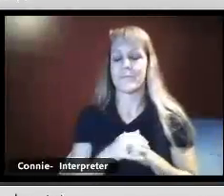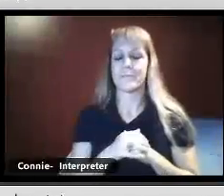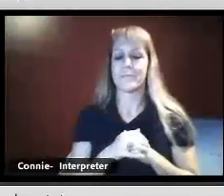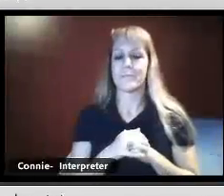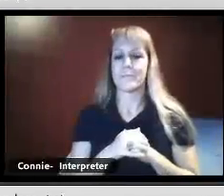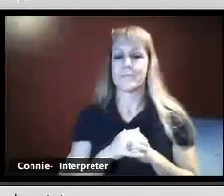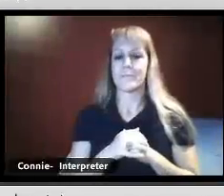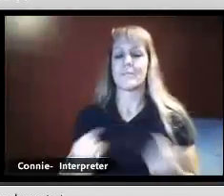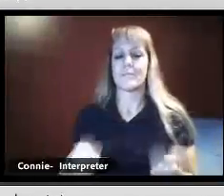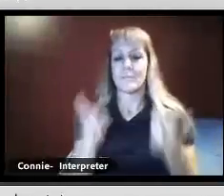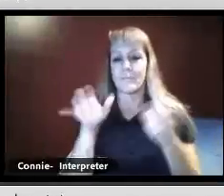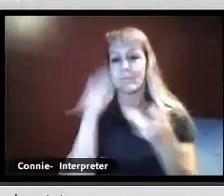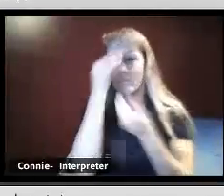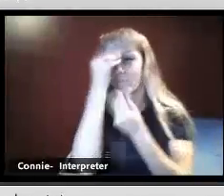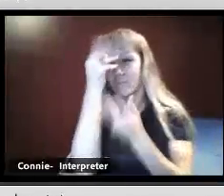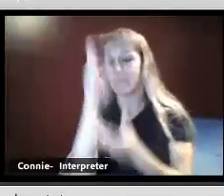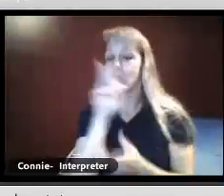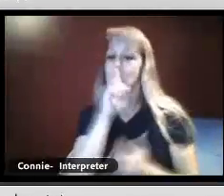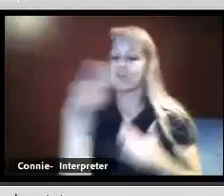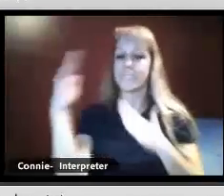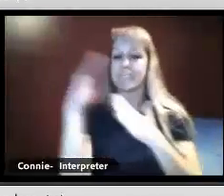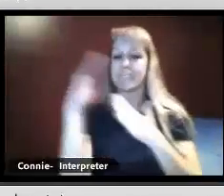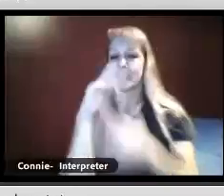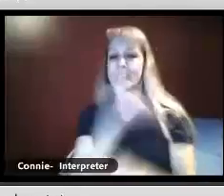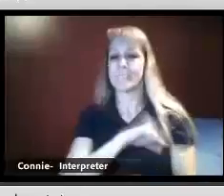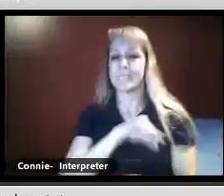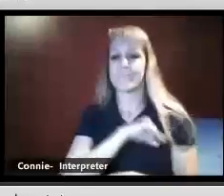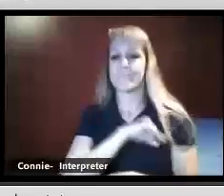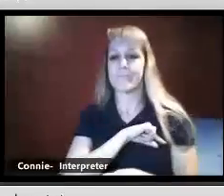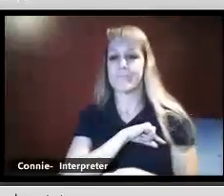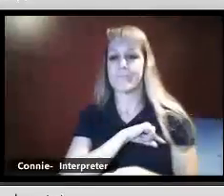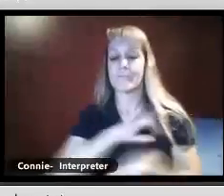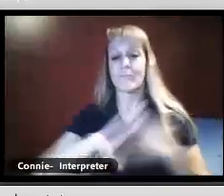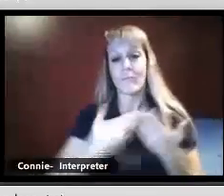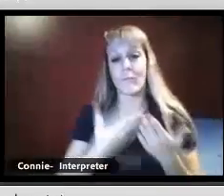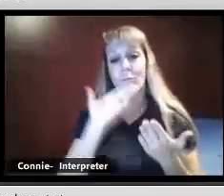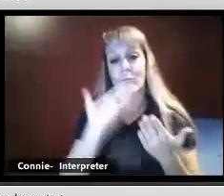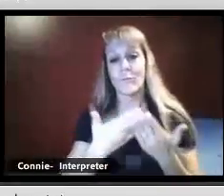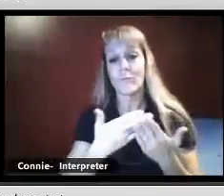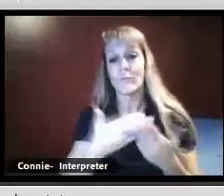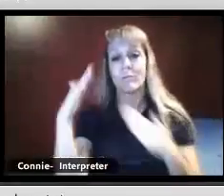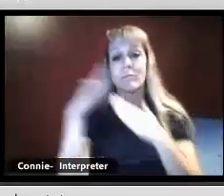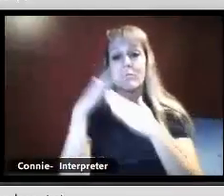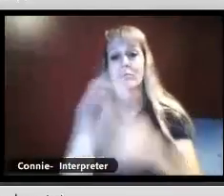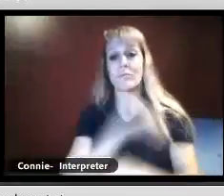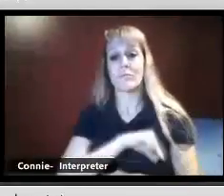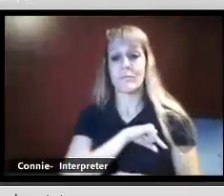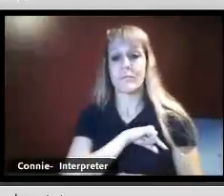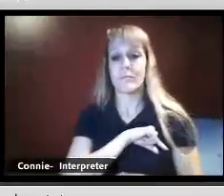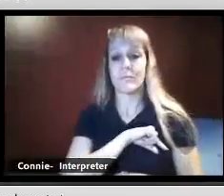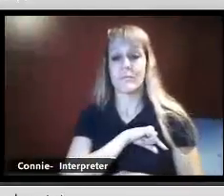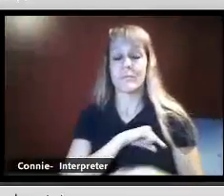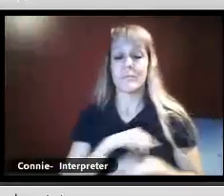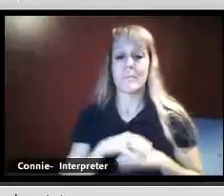And much of it is of very high quality. It is actually, it's all very high quality. More to the point, much of it is